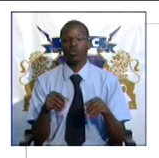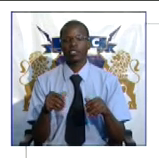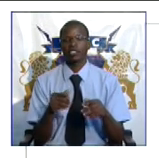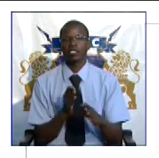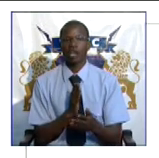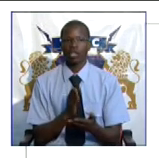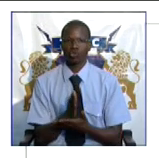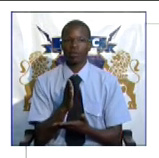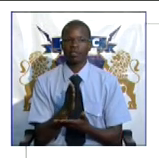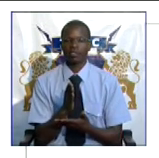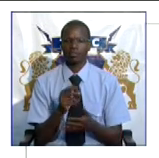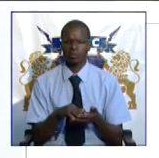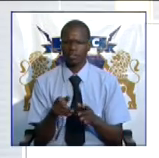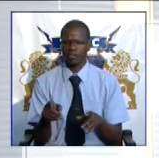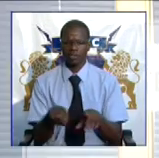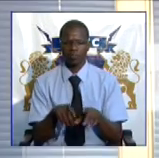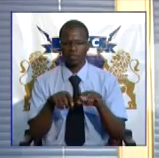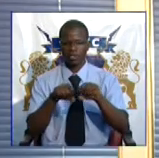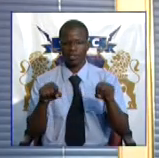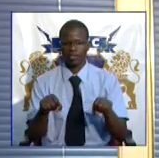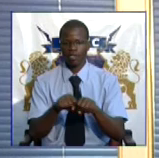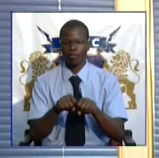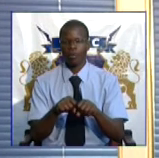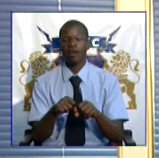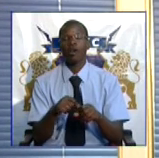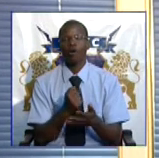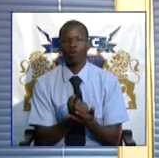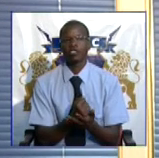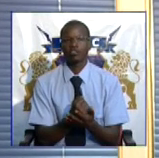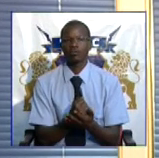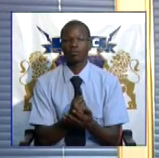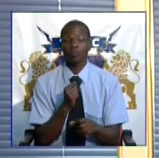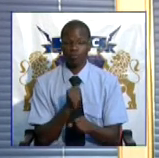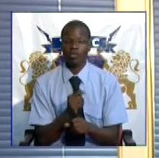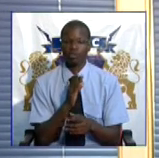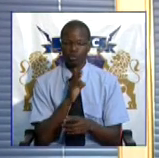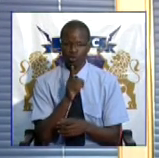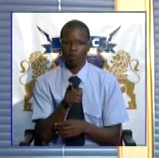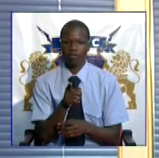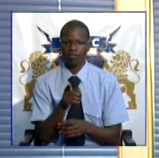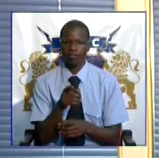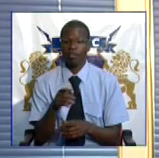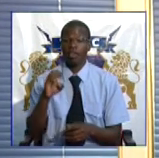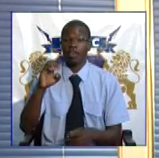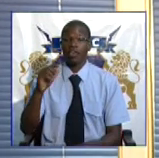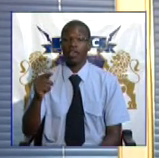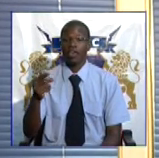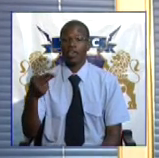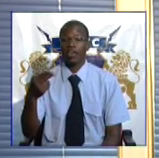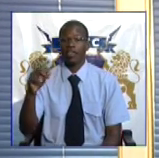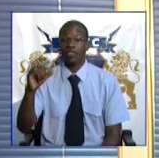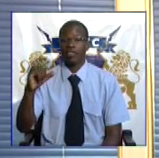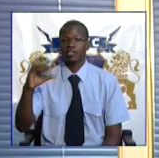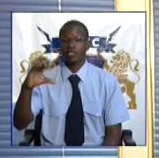of systems audit to verify whether the ethics infrastructure is suitably designed to promote integrity